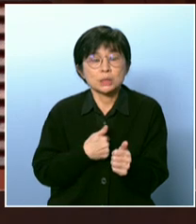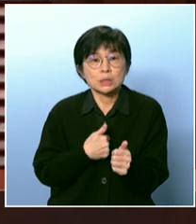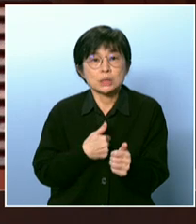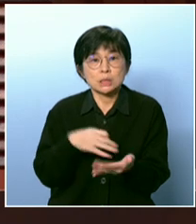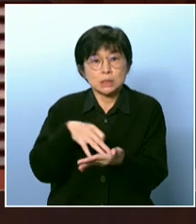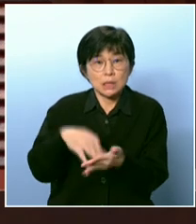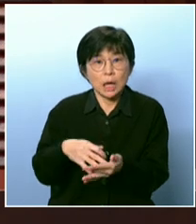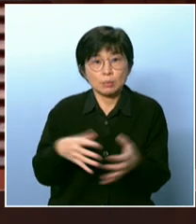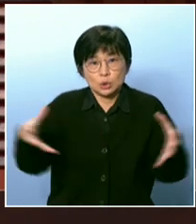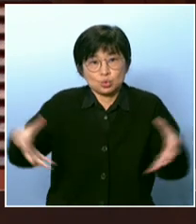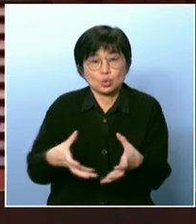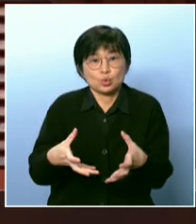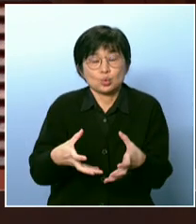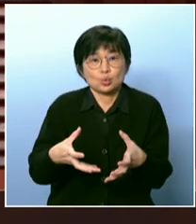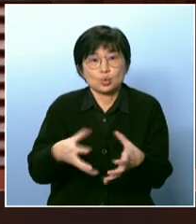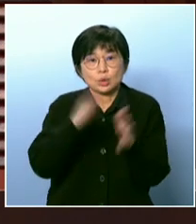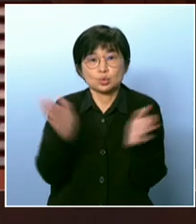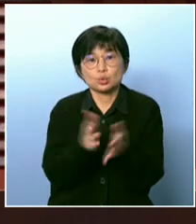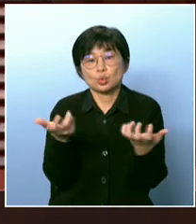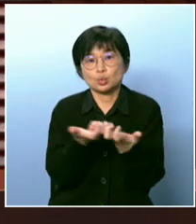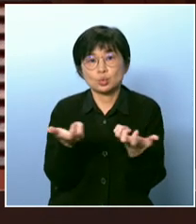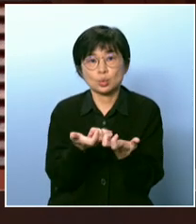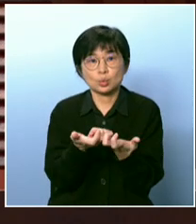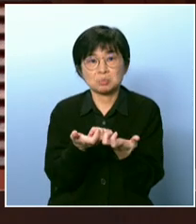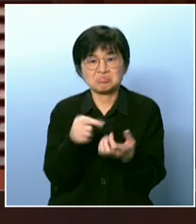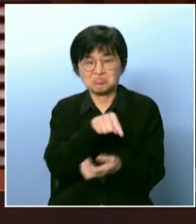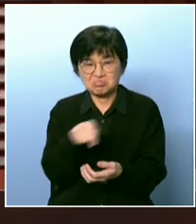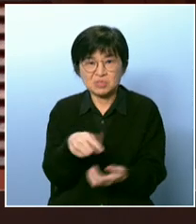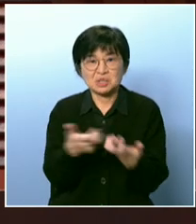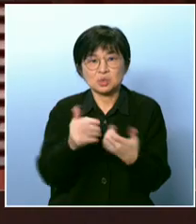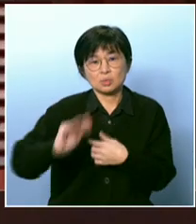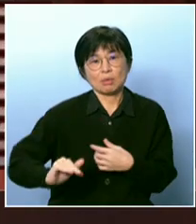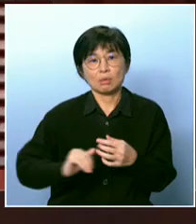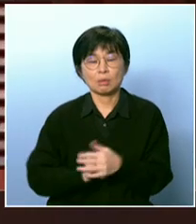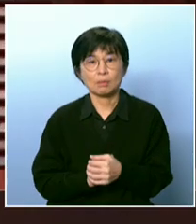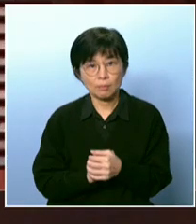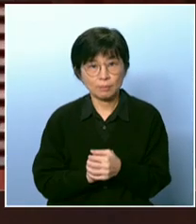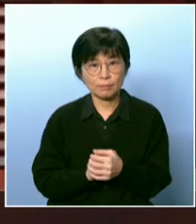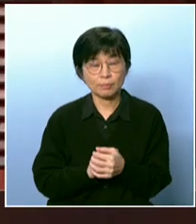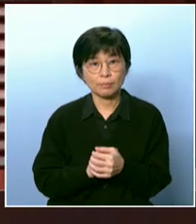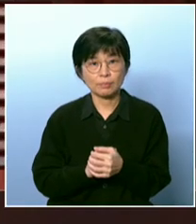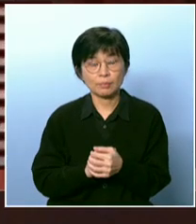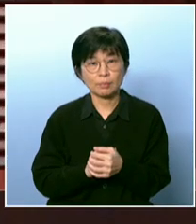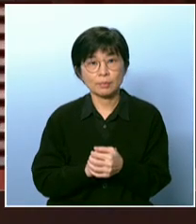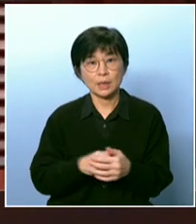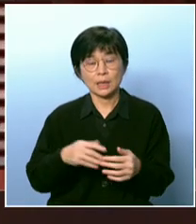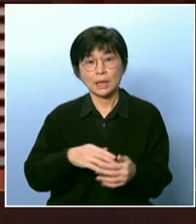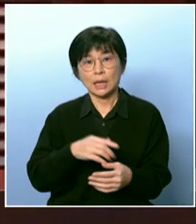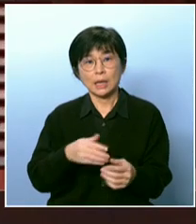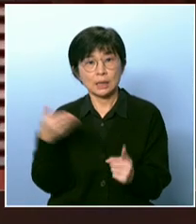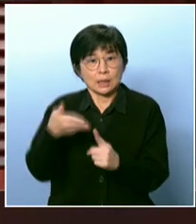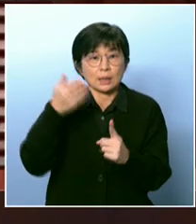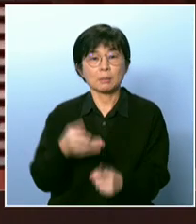participation rate and attendance rate of mentors, and the number of activities they took